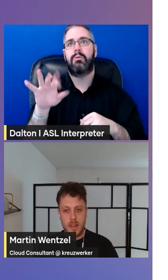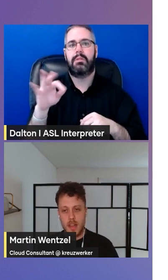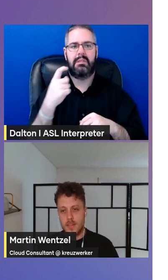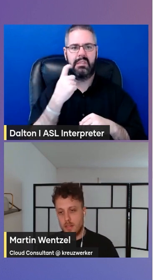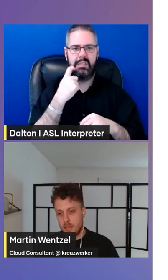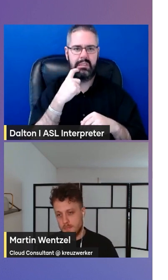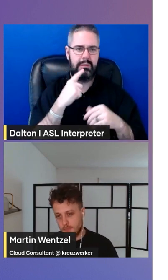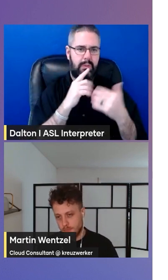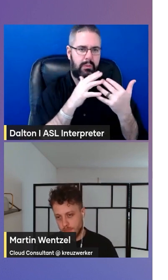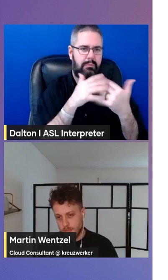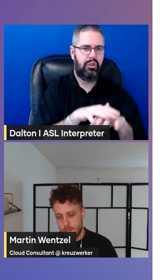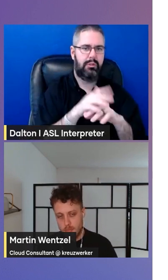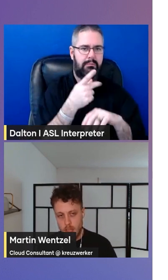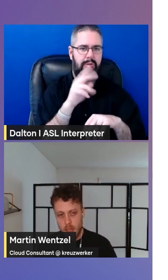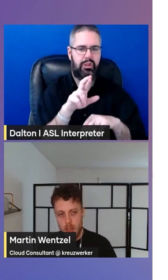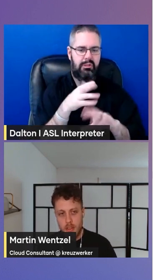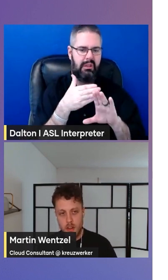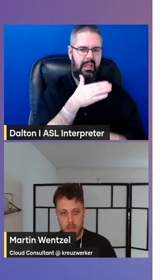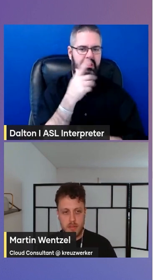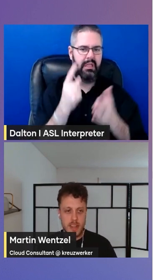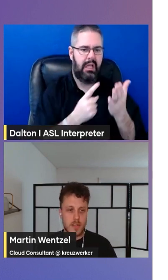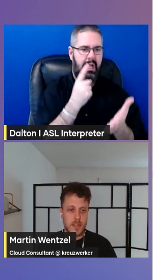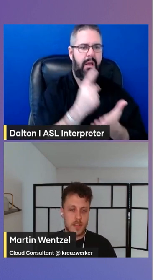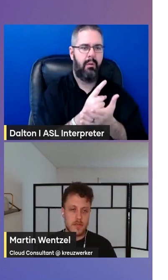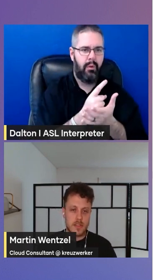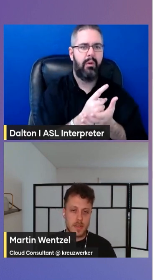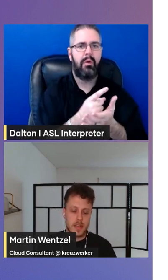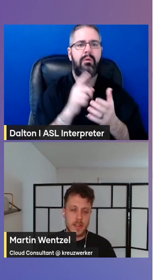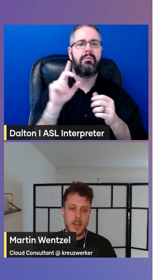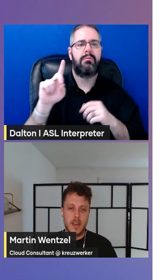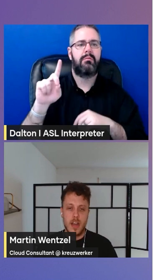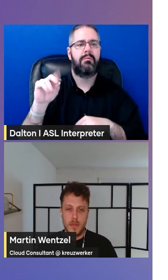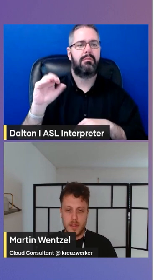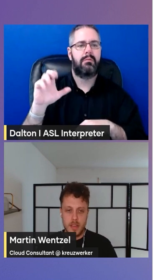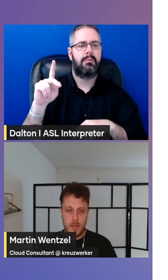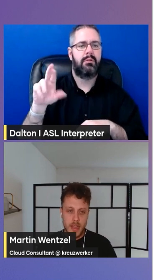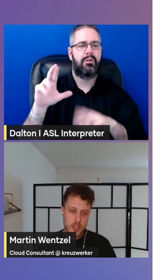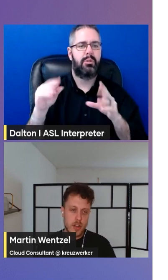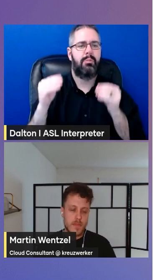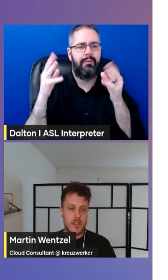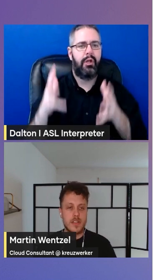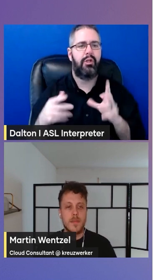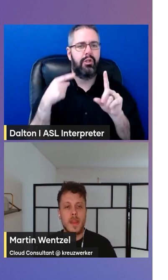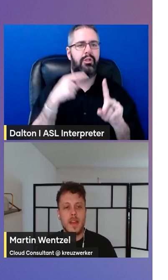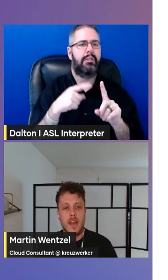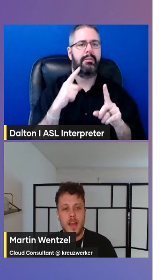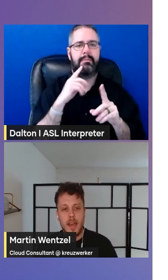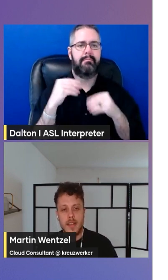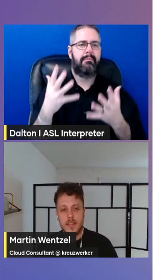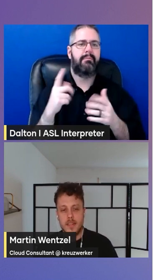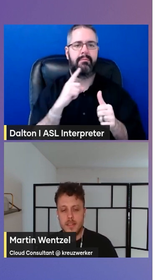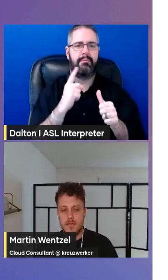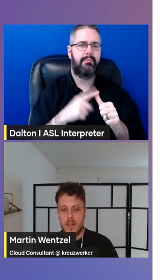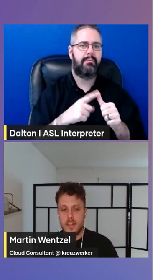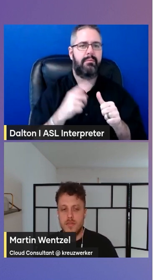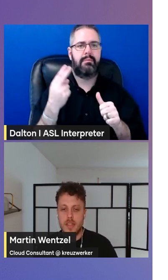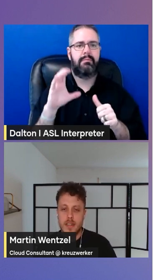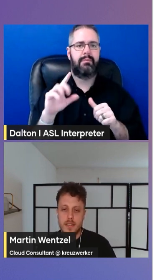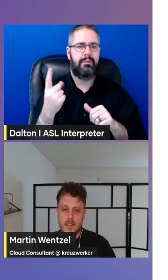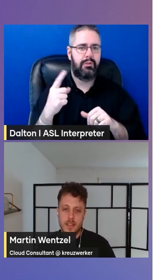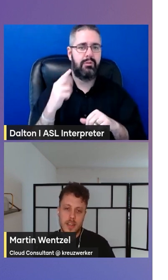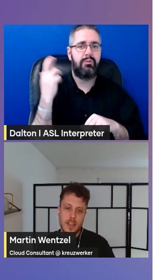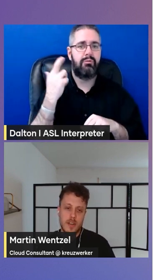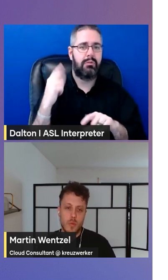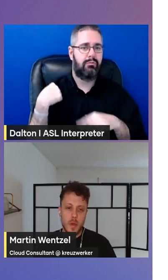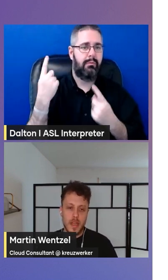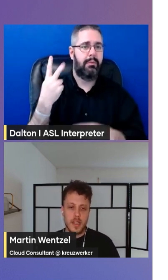PR last hour. And the Docker provider was introduced by HashiCorp first. And since roughly 2